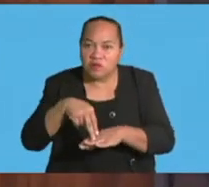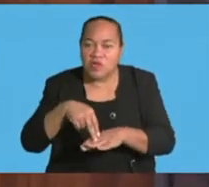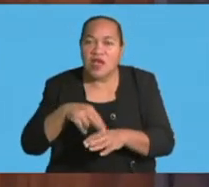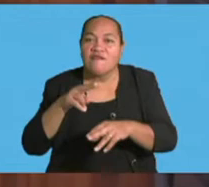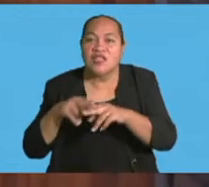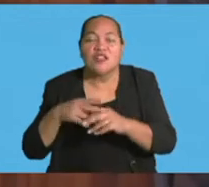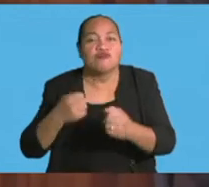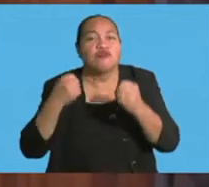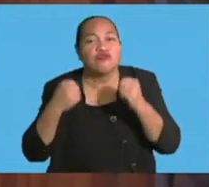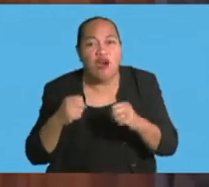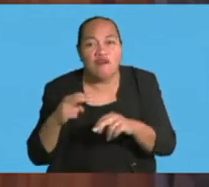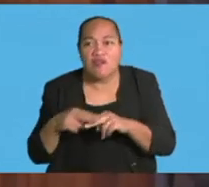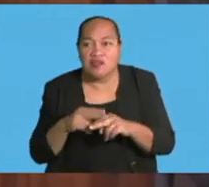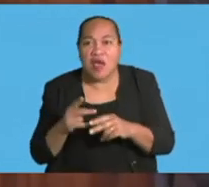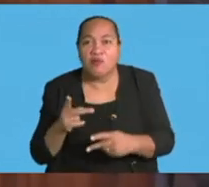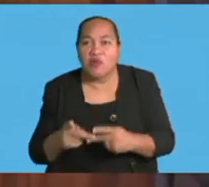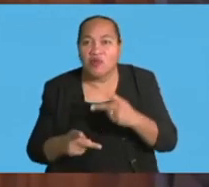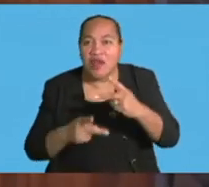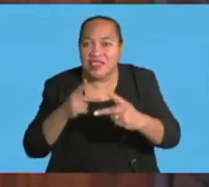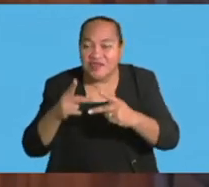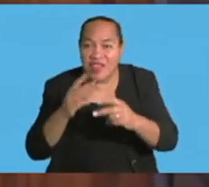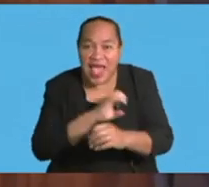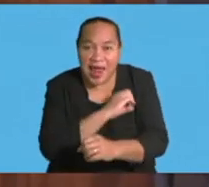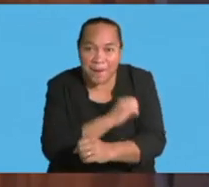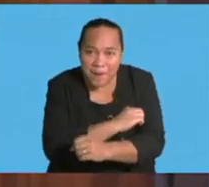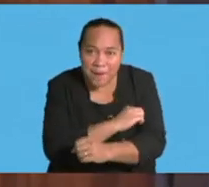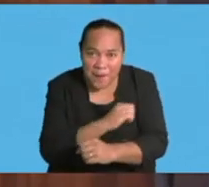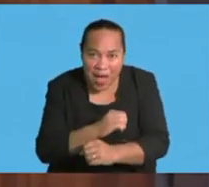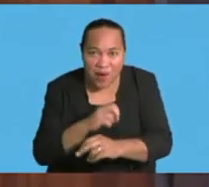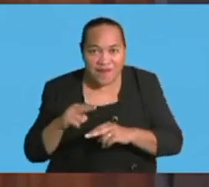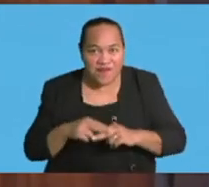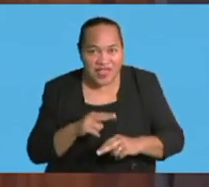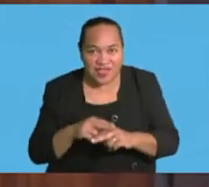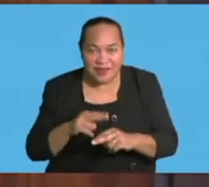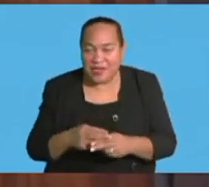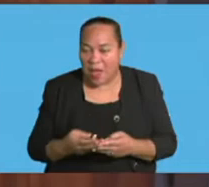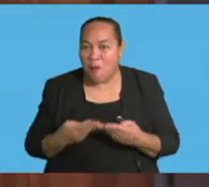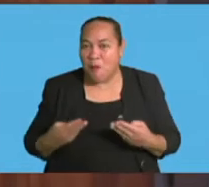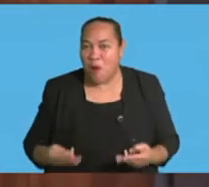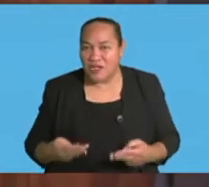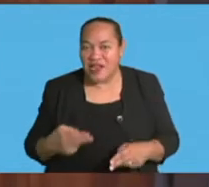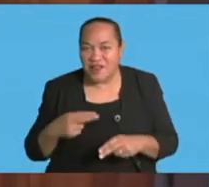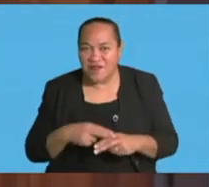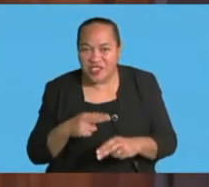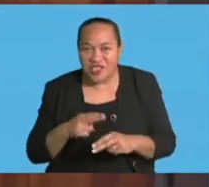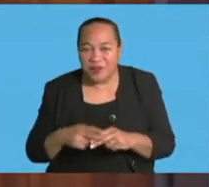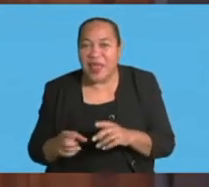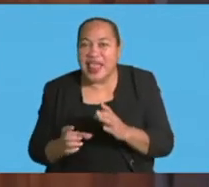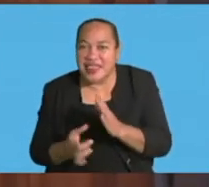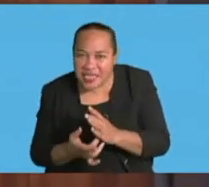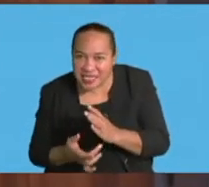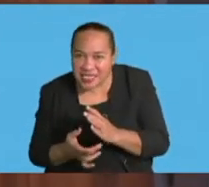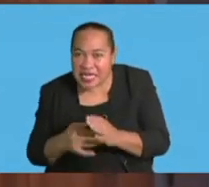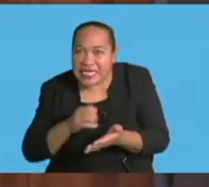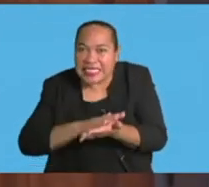stronger Fiji, a progressive and empowered Fiji, a modern Fiji, a digital Fiji, and a greener